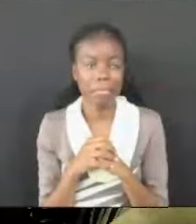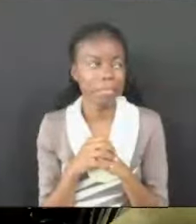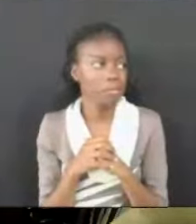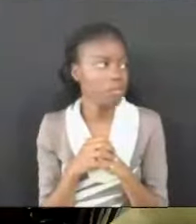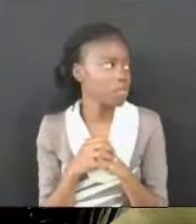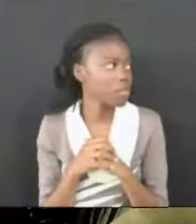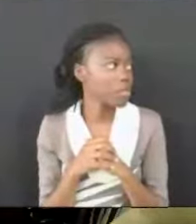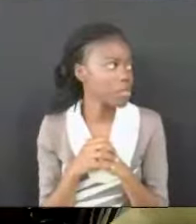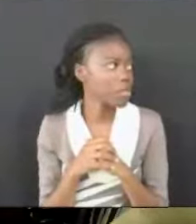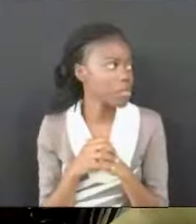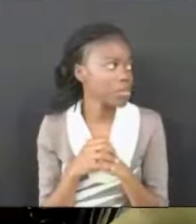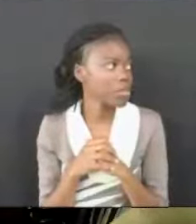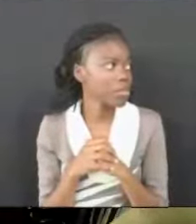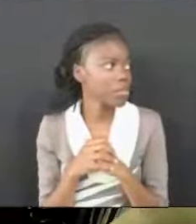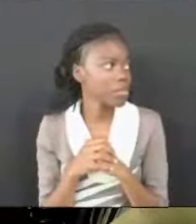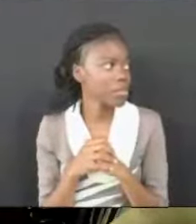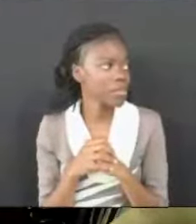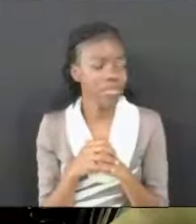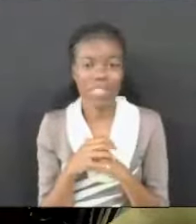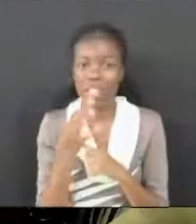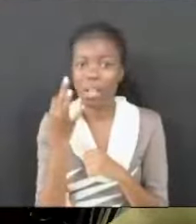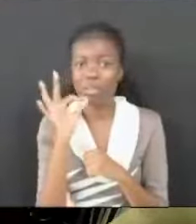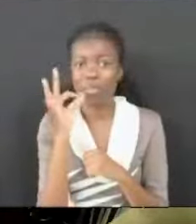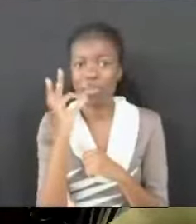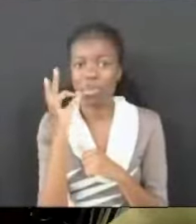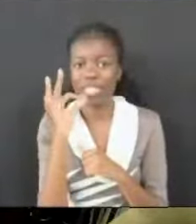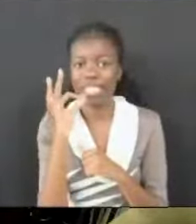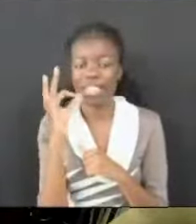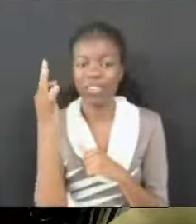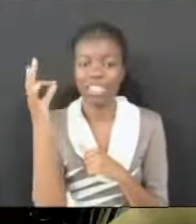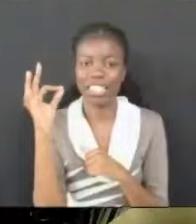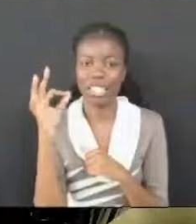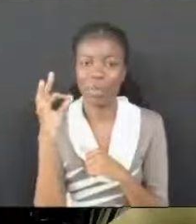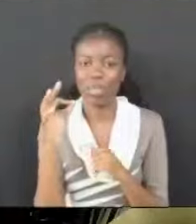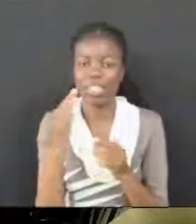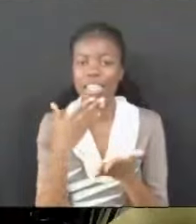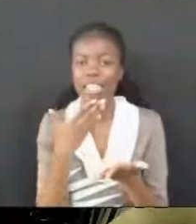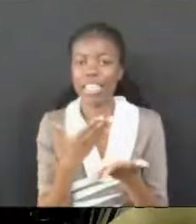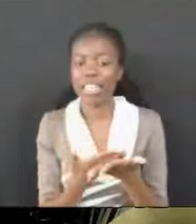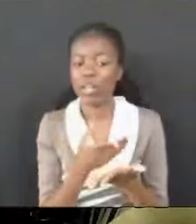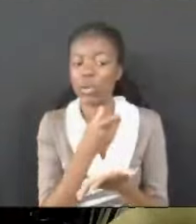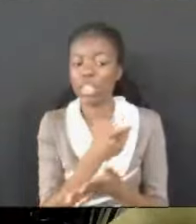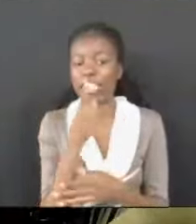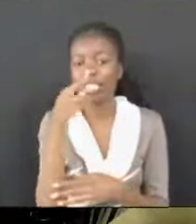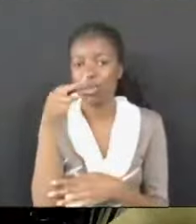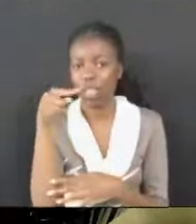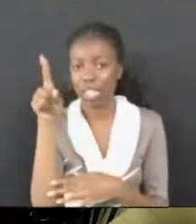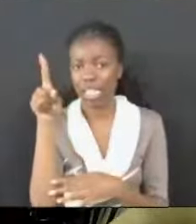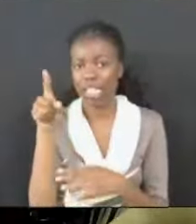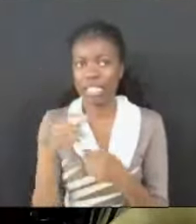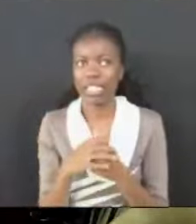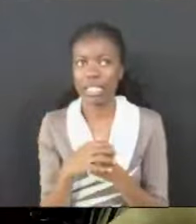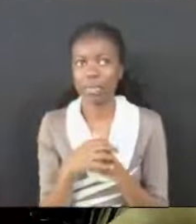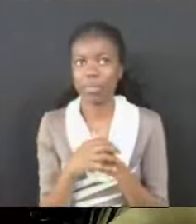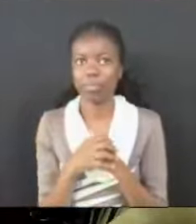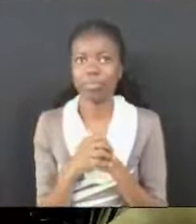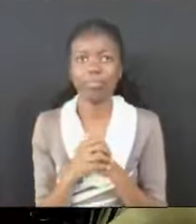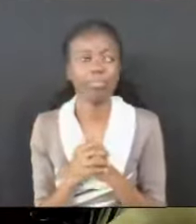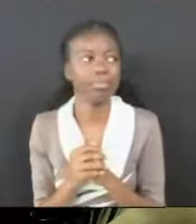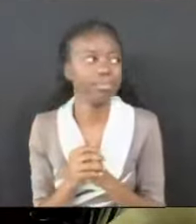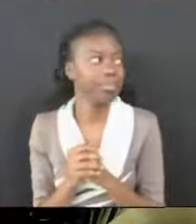Fruits and vegetables. Fruits and vegetables. Thank you so much. That is correct.